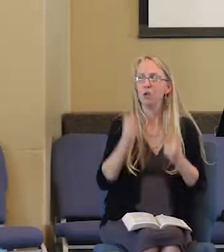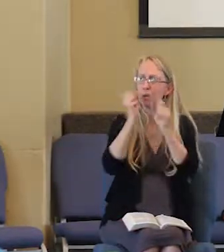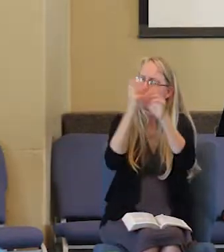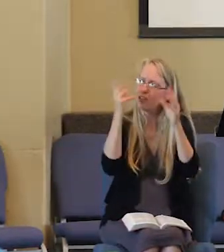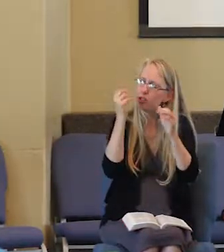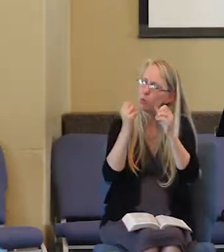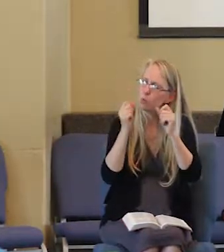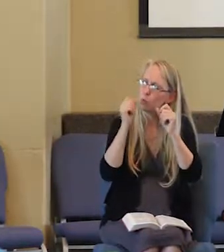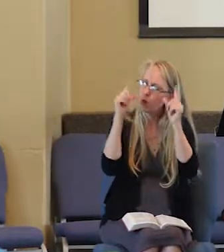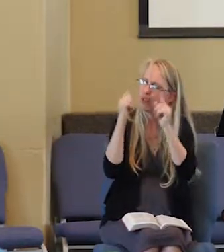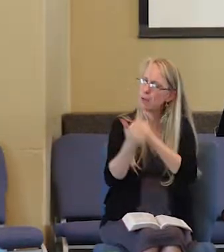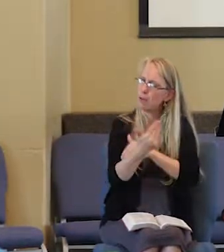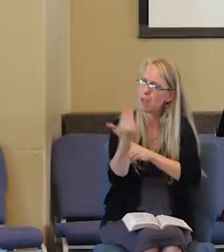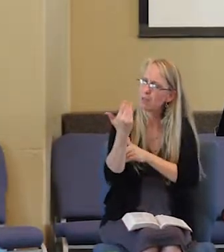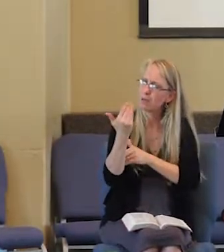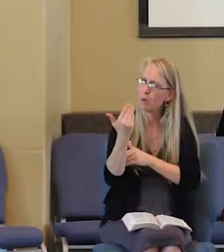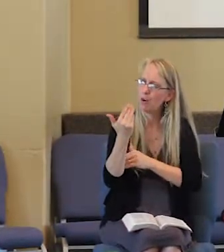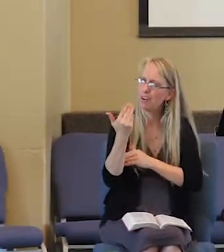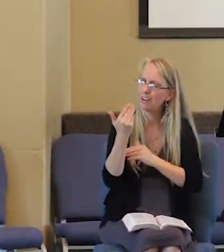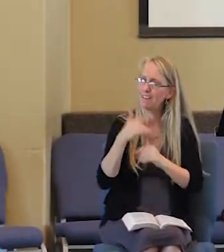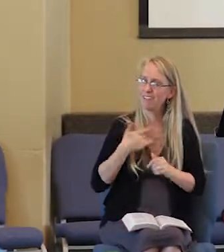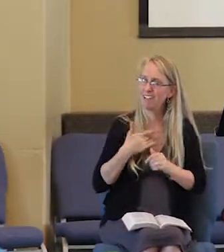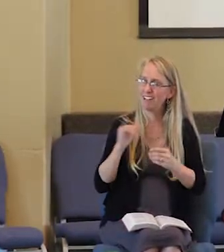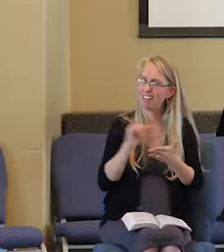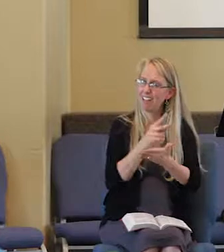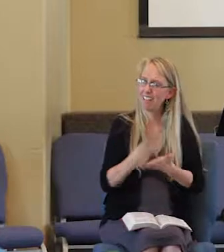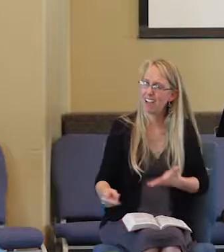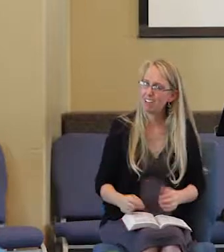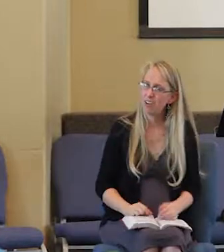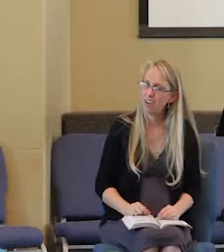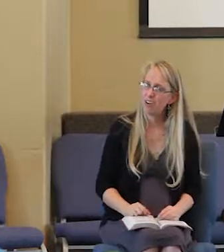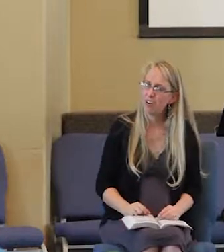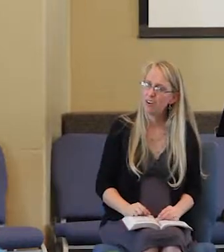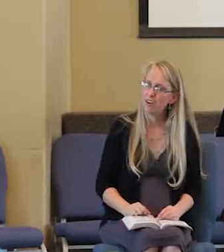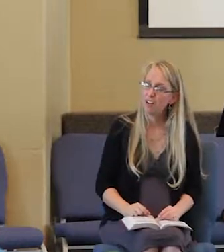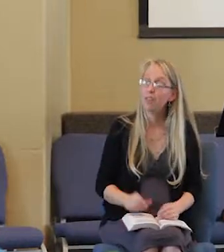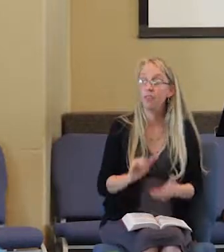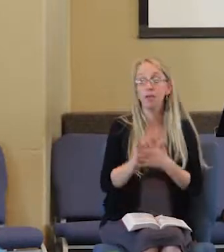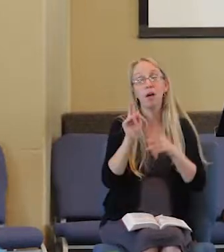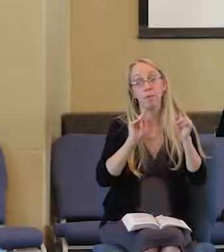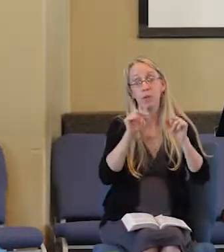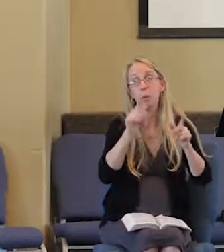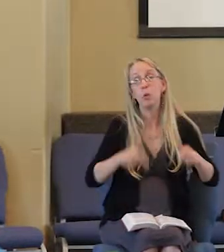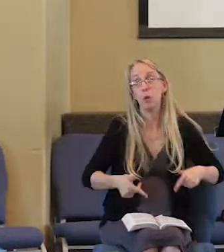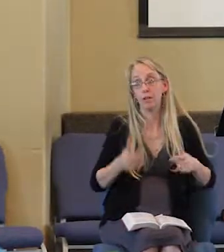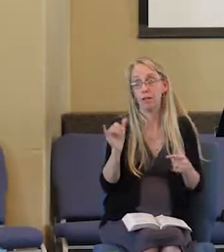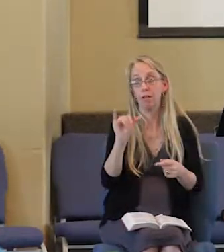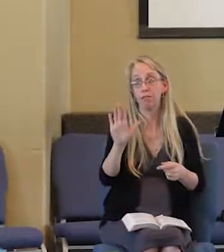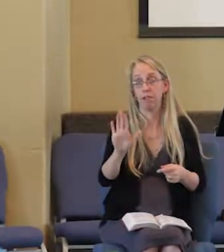imagine waking up every day and feeling like a failure? There are people that live that way.